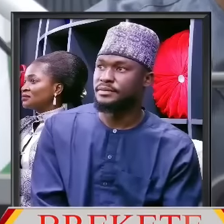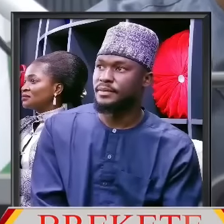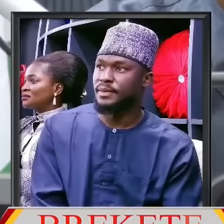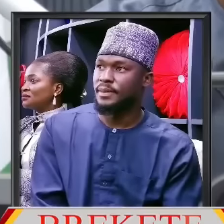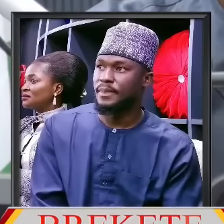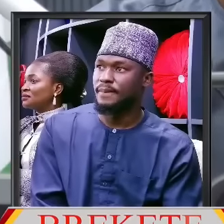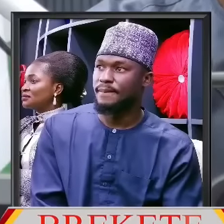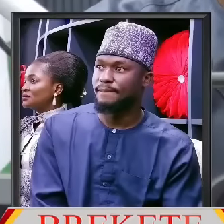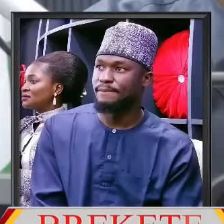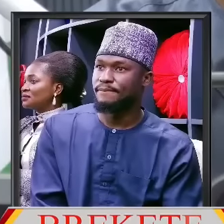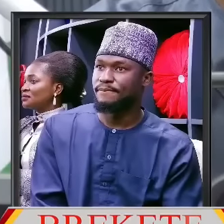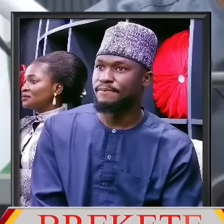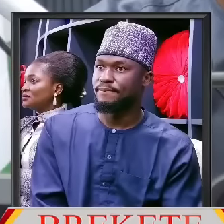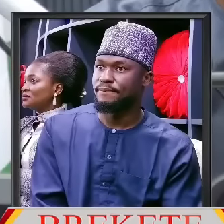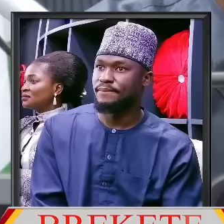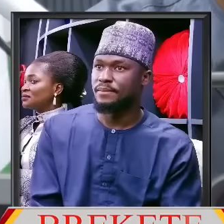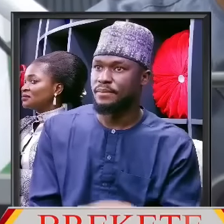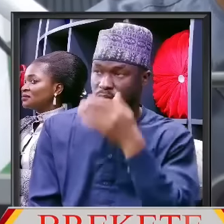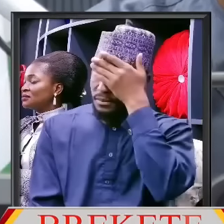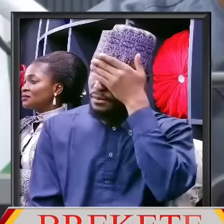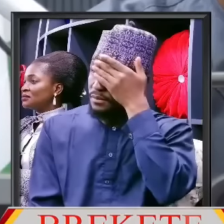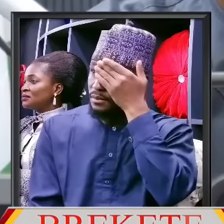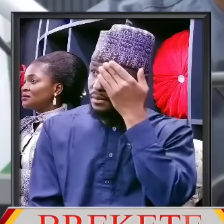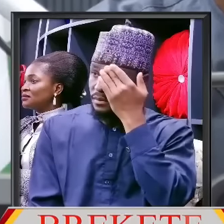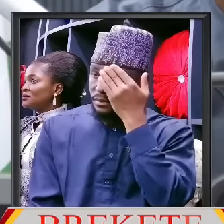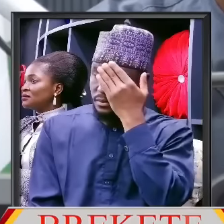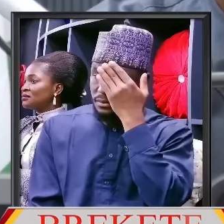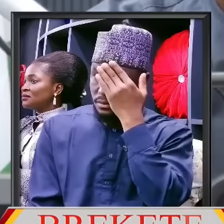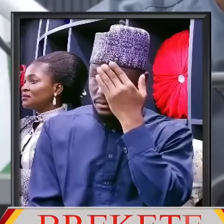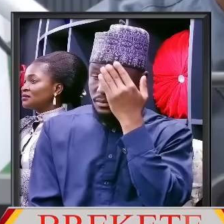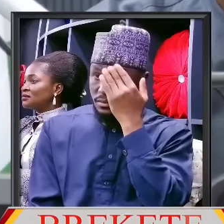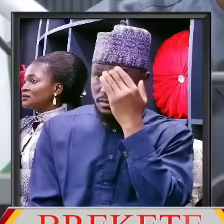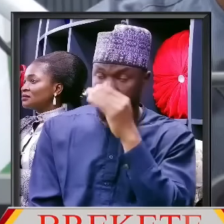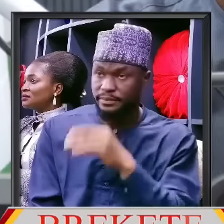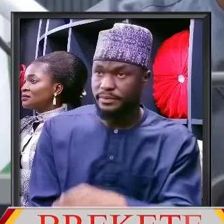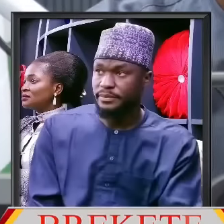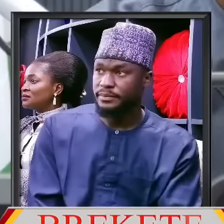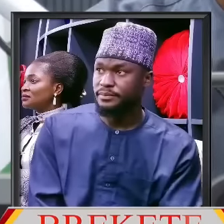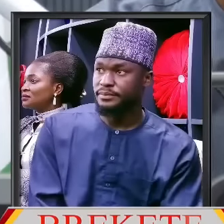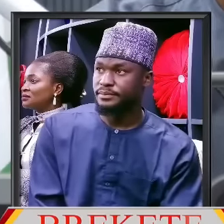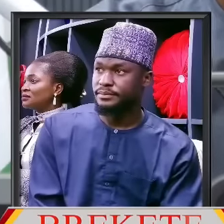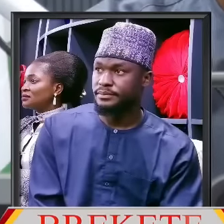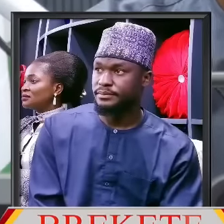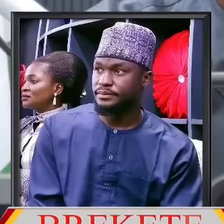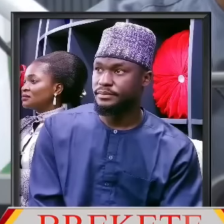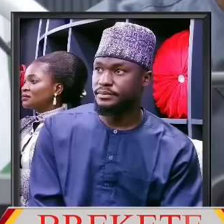400 level? Yes, sir. JAMB admission has not been uploaded? Yes, sir.